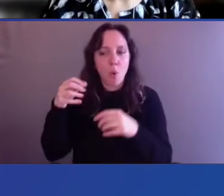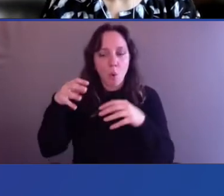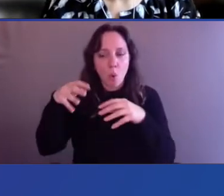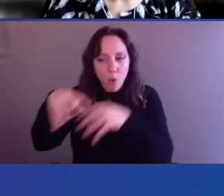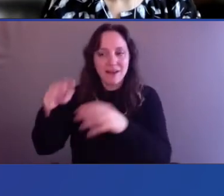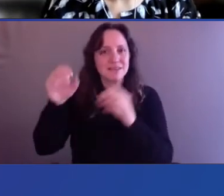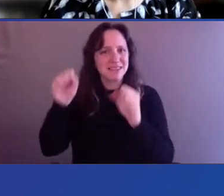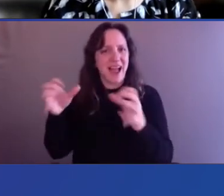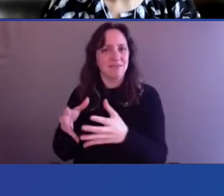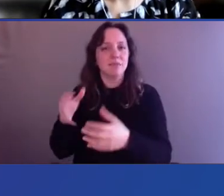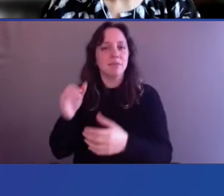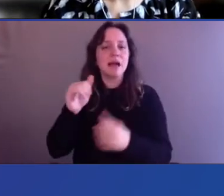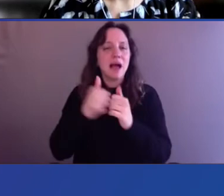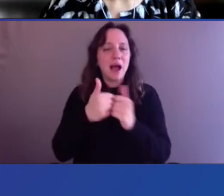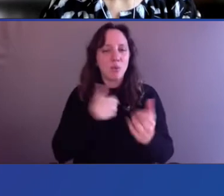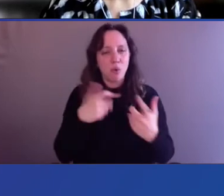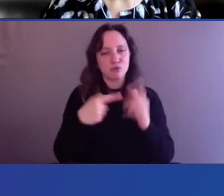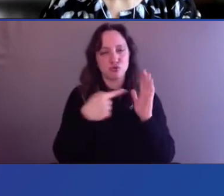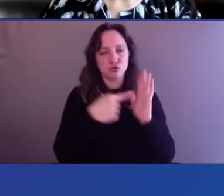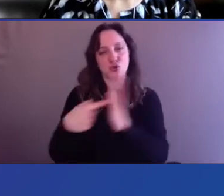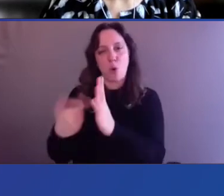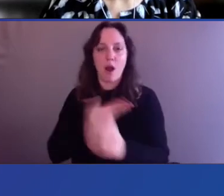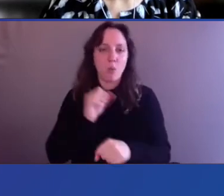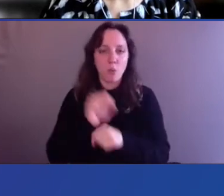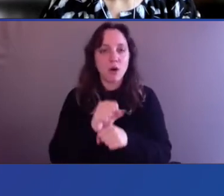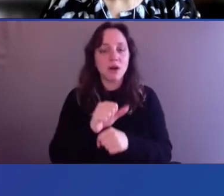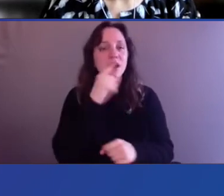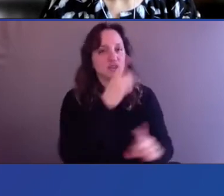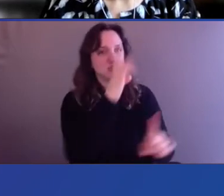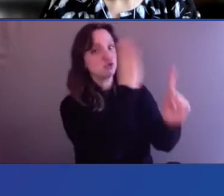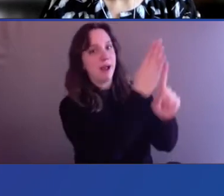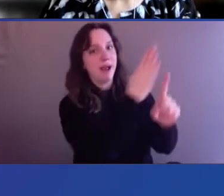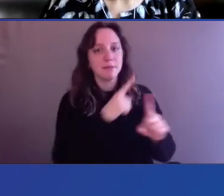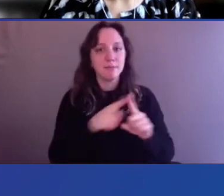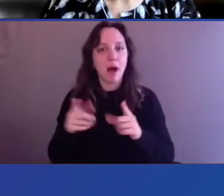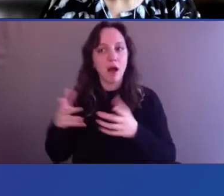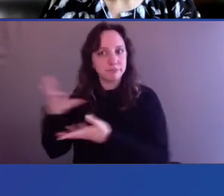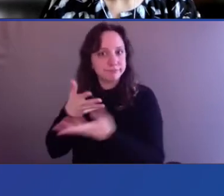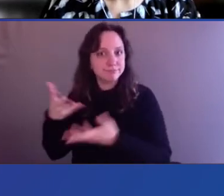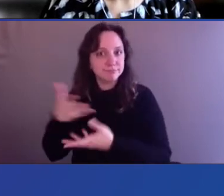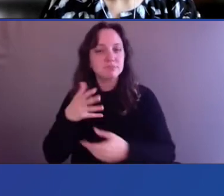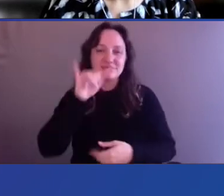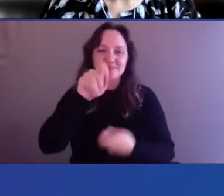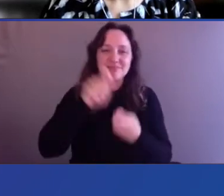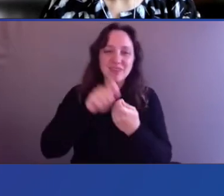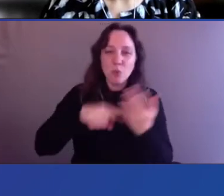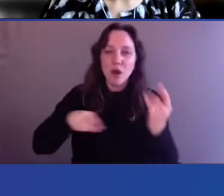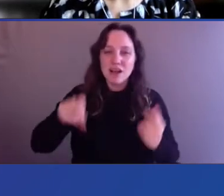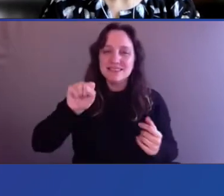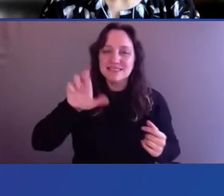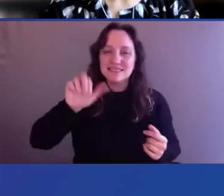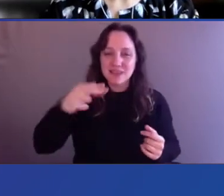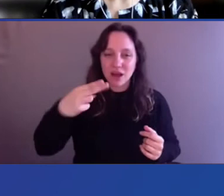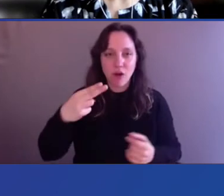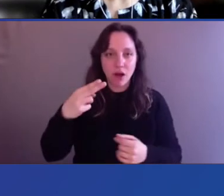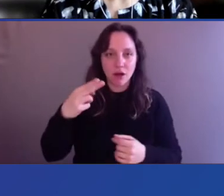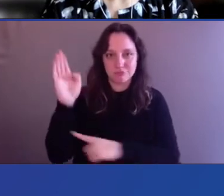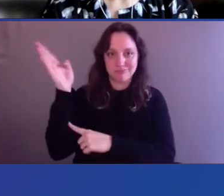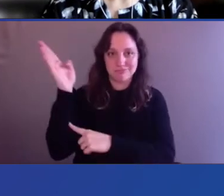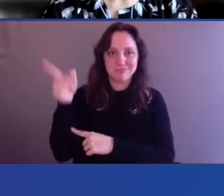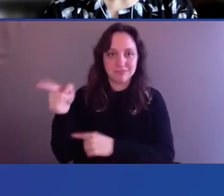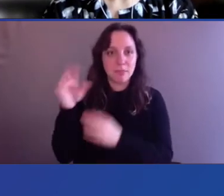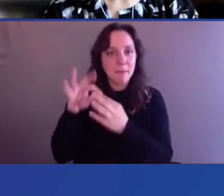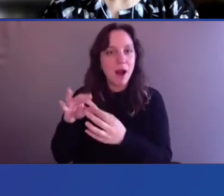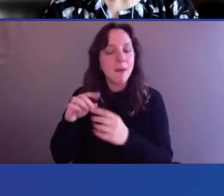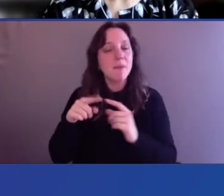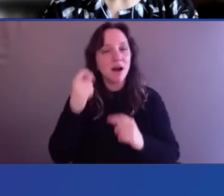to incorporate advocacy into just making sure people understand that it is exactly what Sarah talked about, but also there's so many small